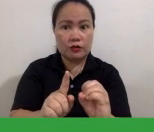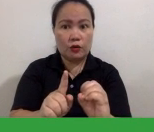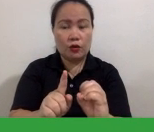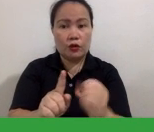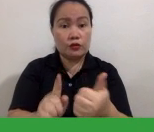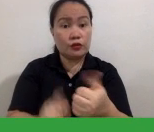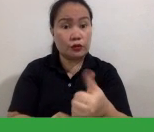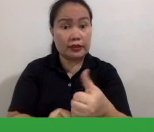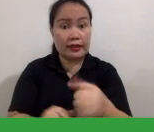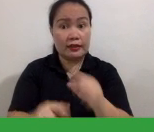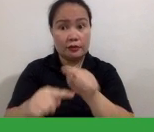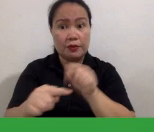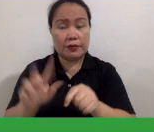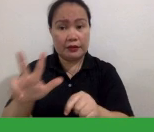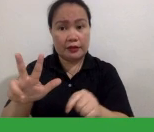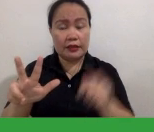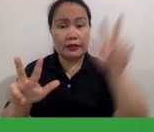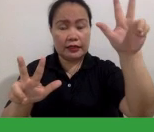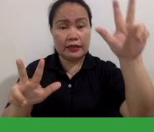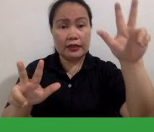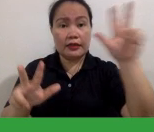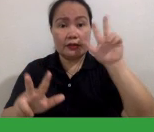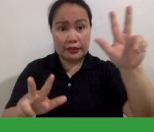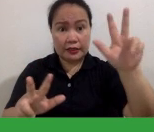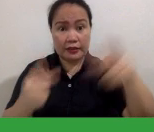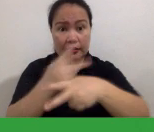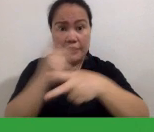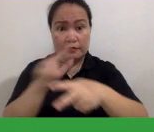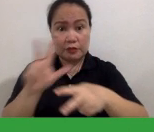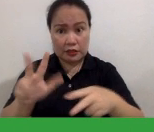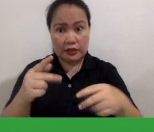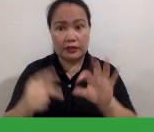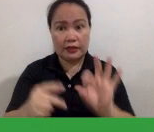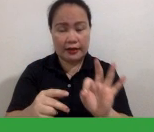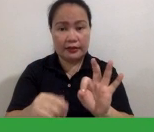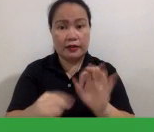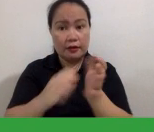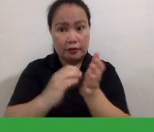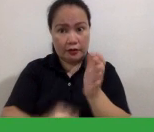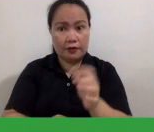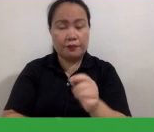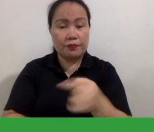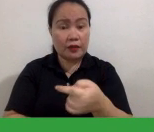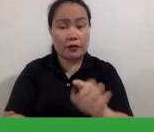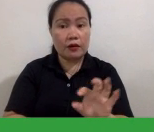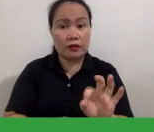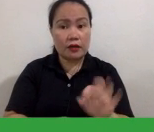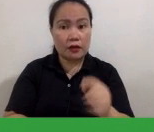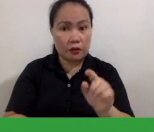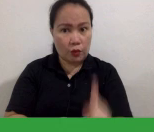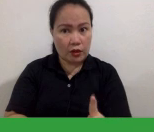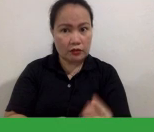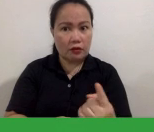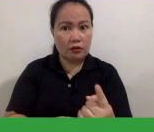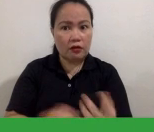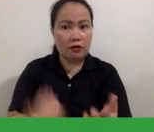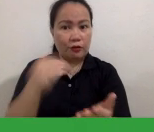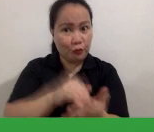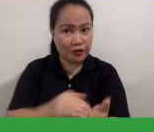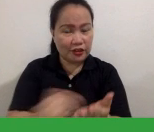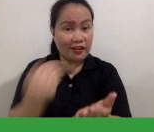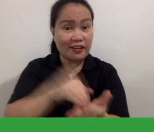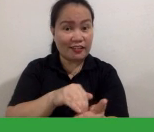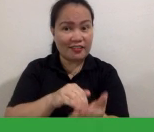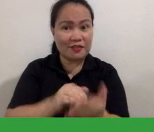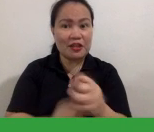0. Bring down 0. 10 divided by 3, that is 3. 3 times 3, that is 9. So, subtract,